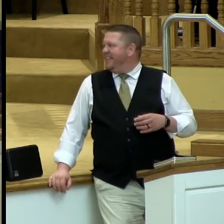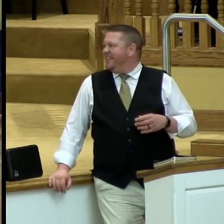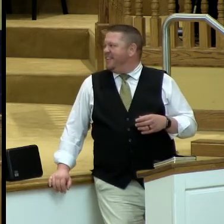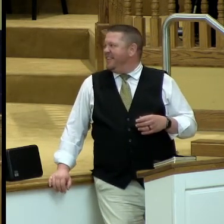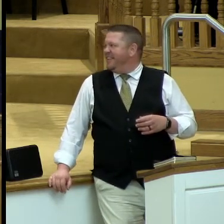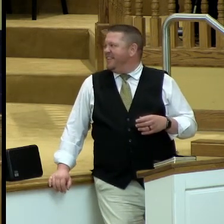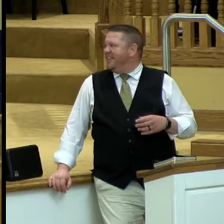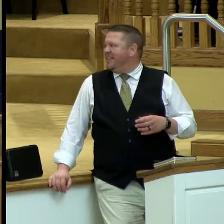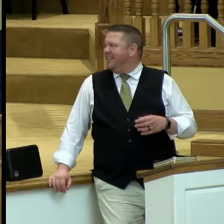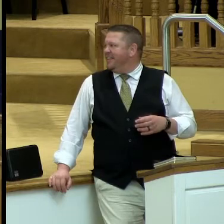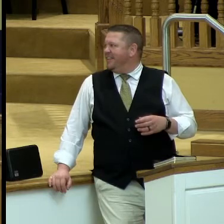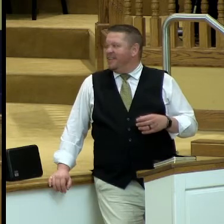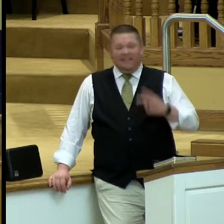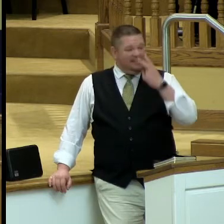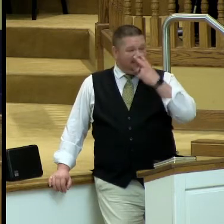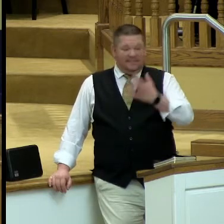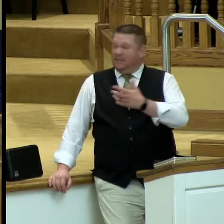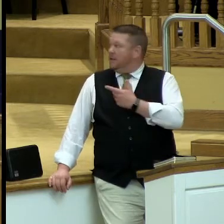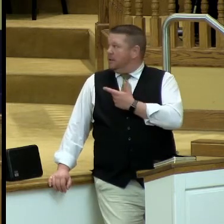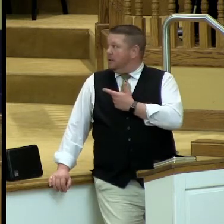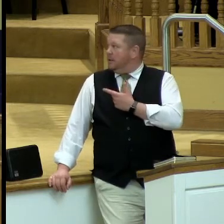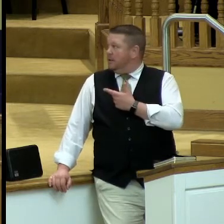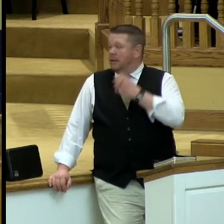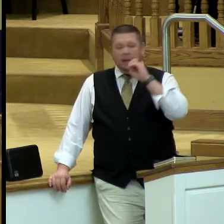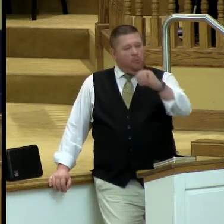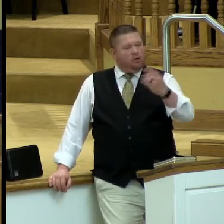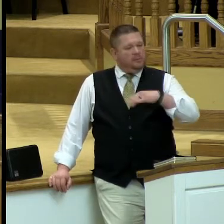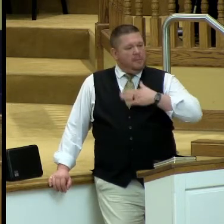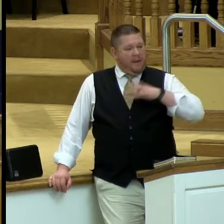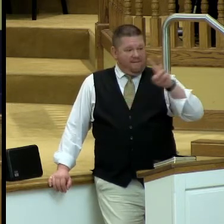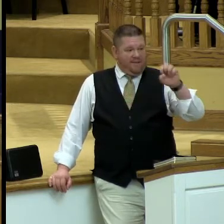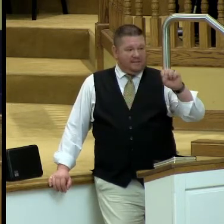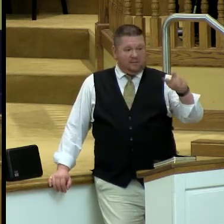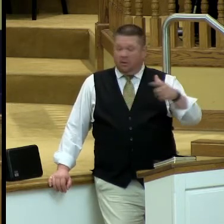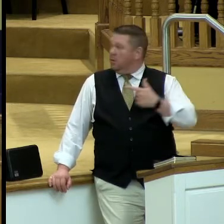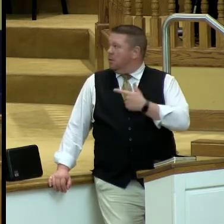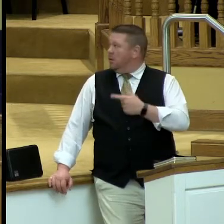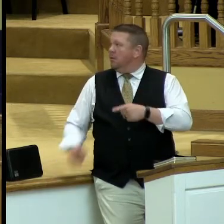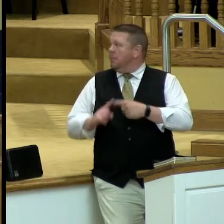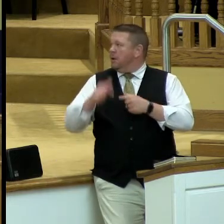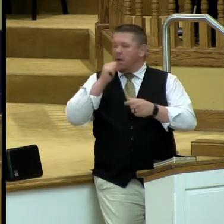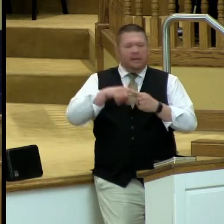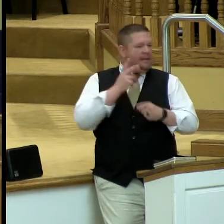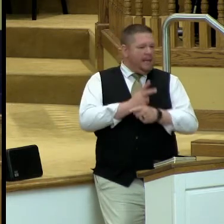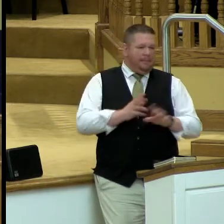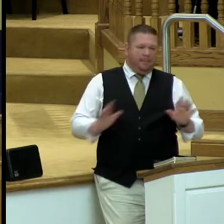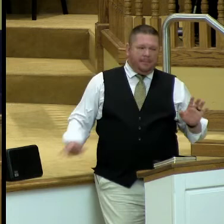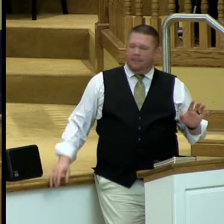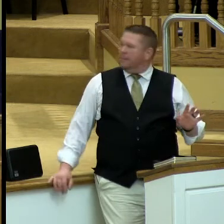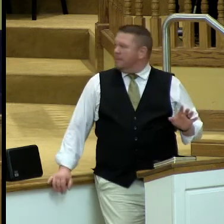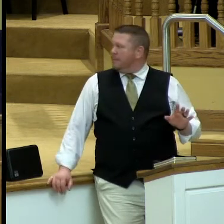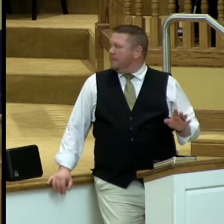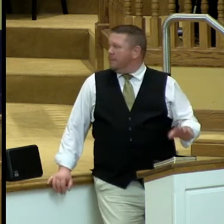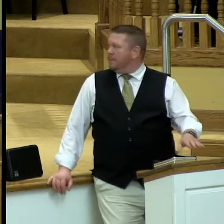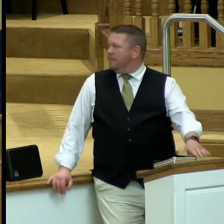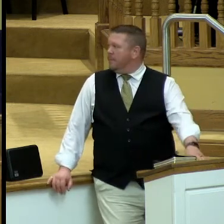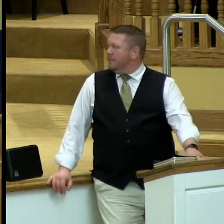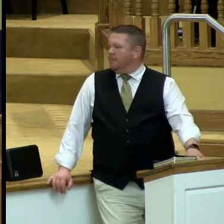Ha! That one was for me. But see, he put some in my vessel, but not to keep. Yes, sir,